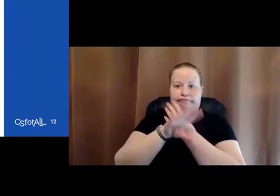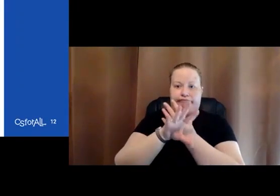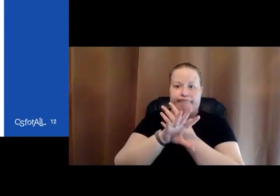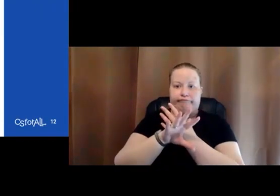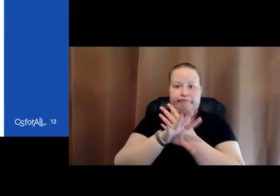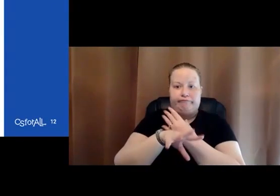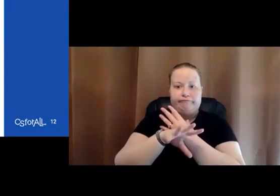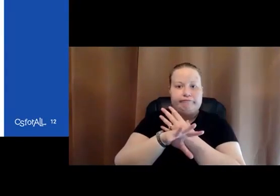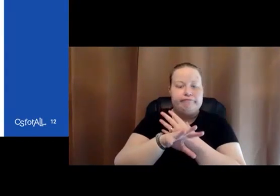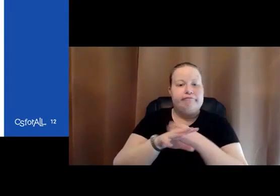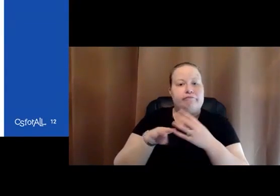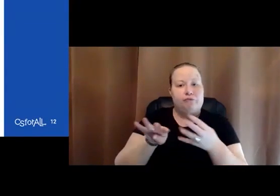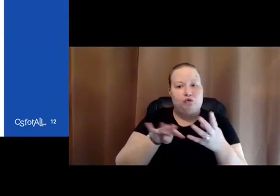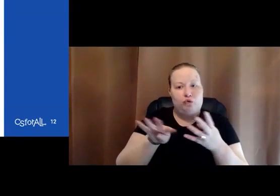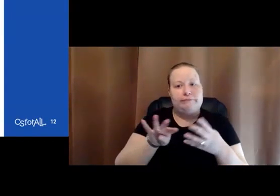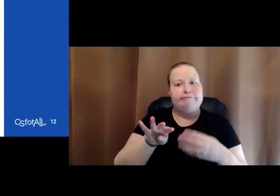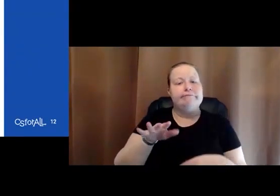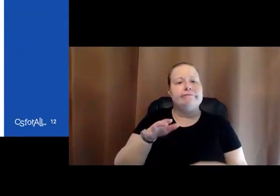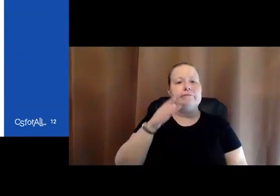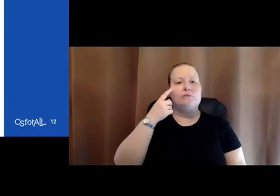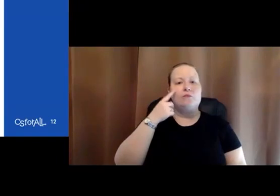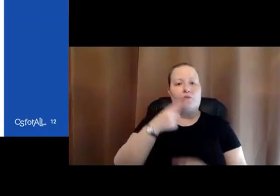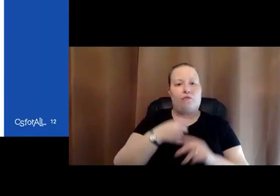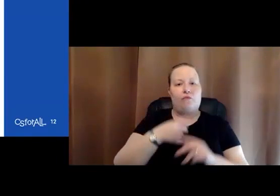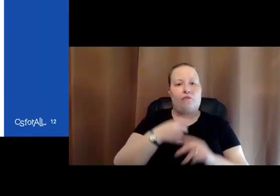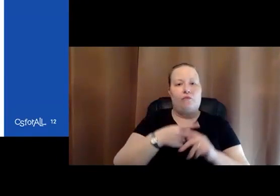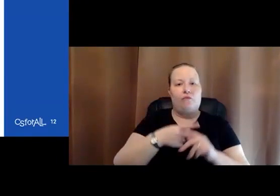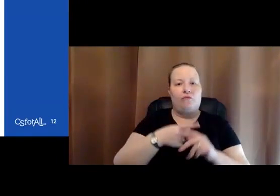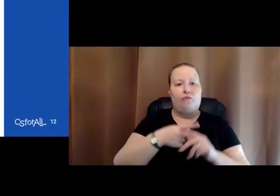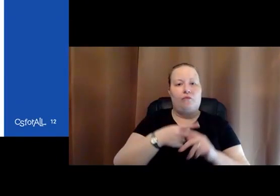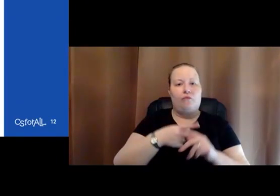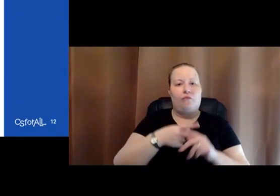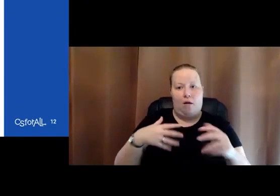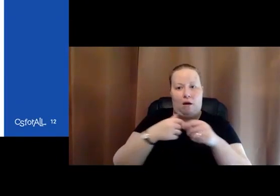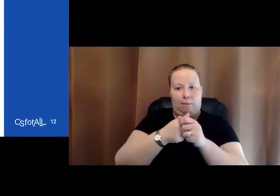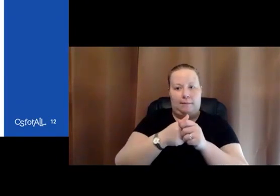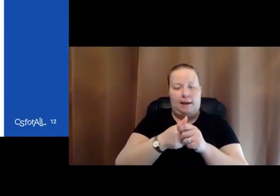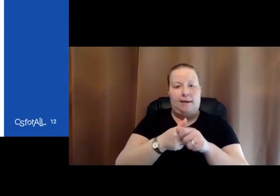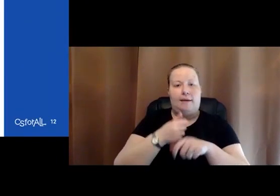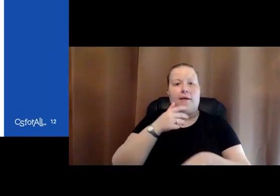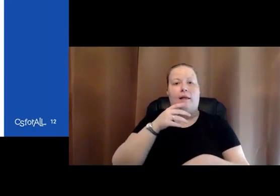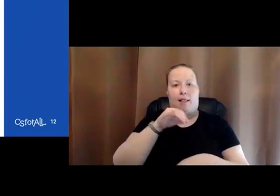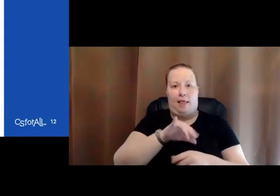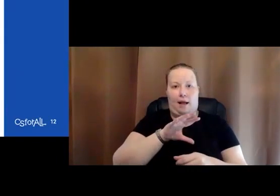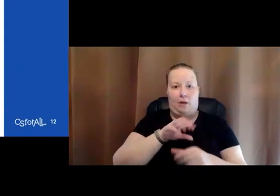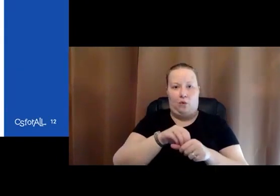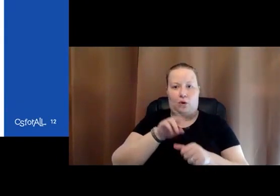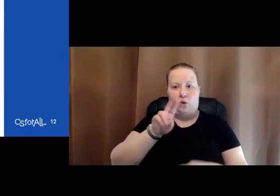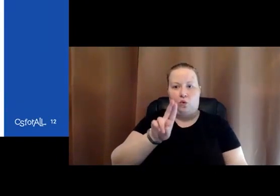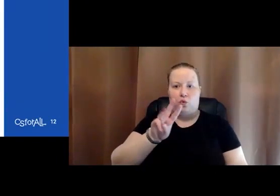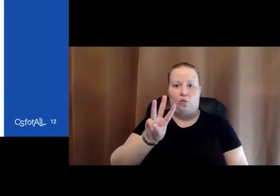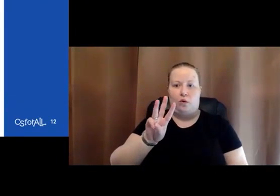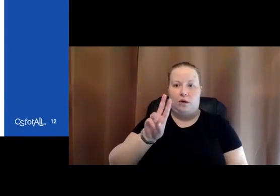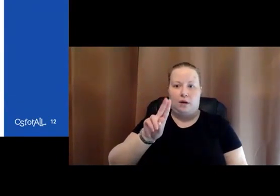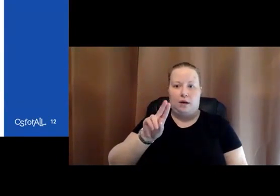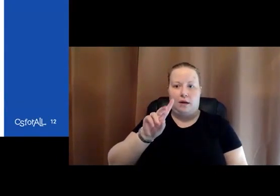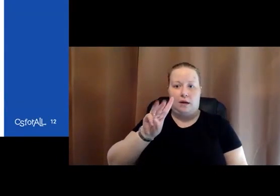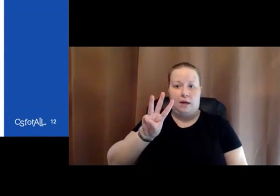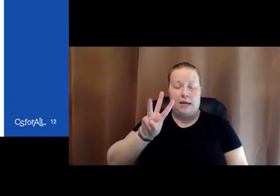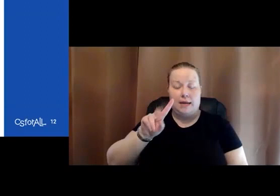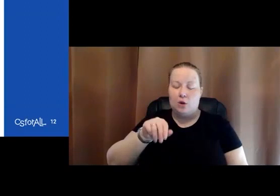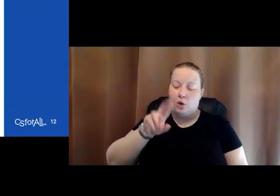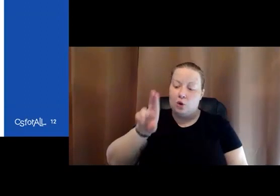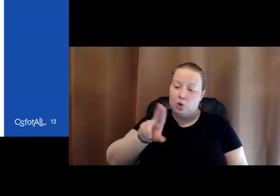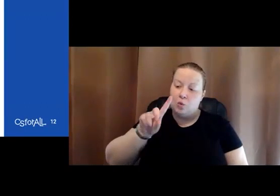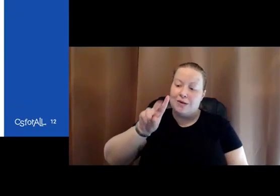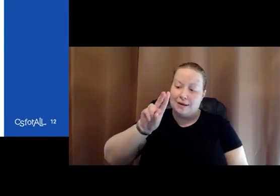from our community that we were updating on, and that included UW's Access CS for All program and the